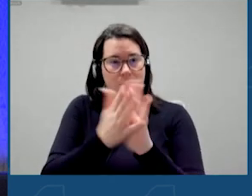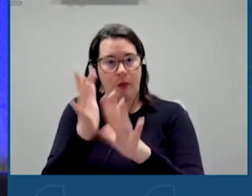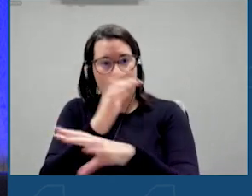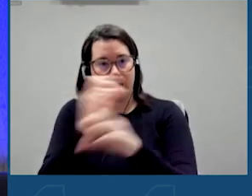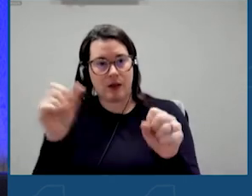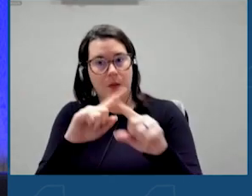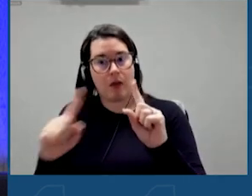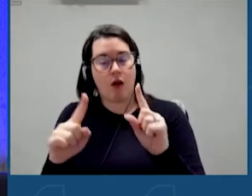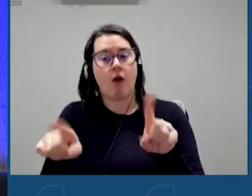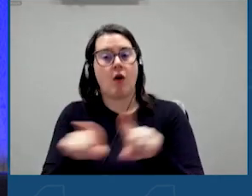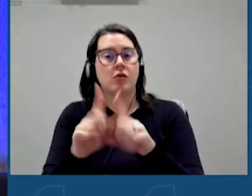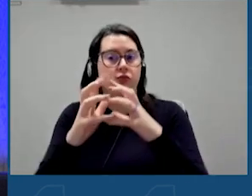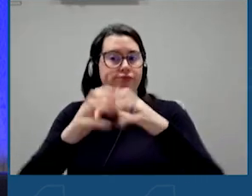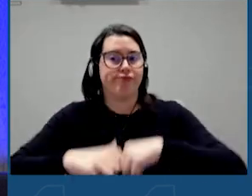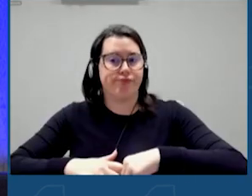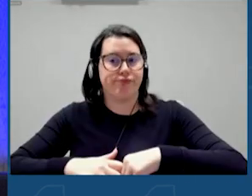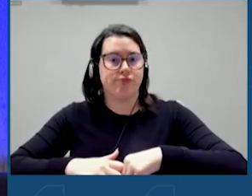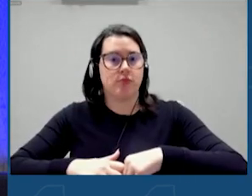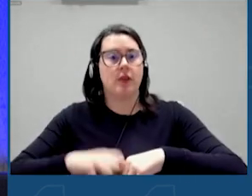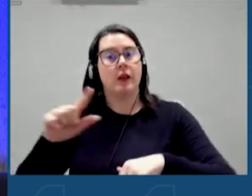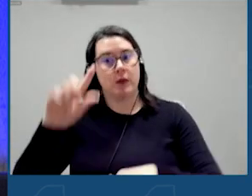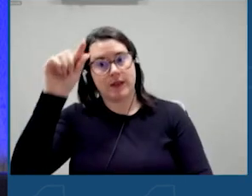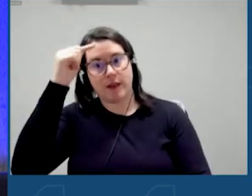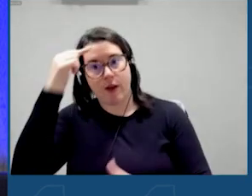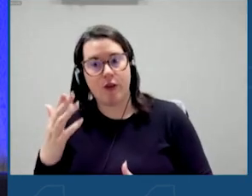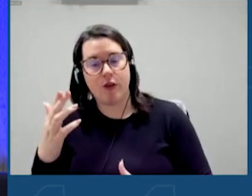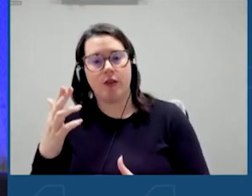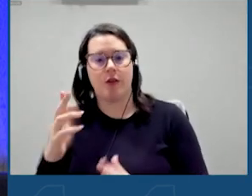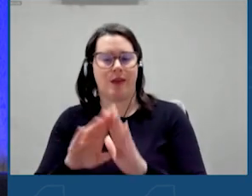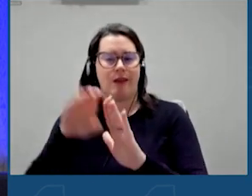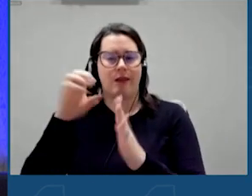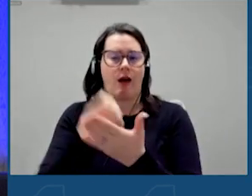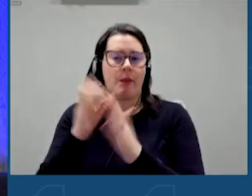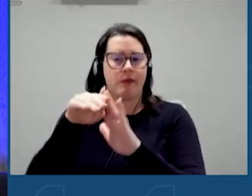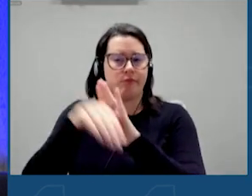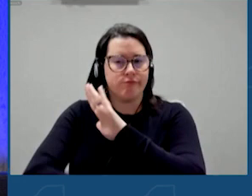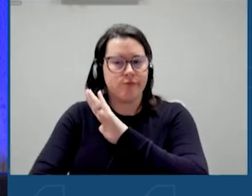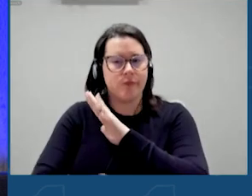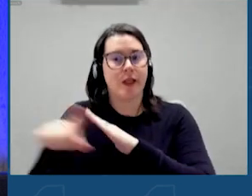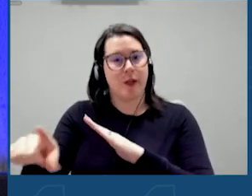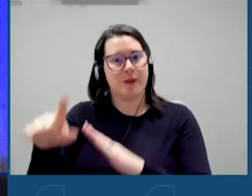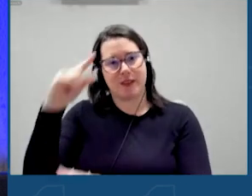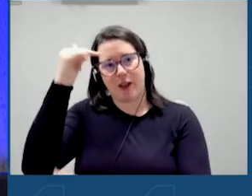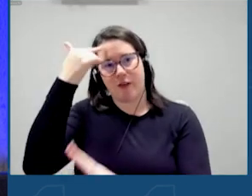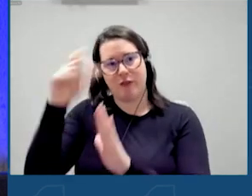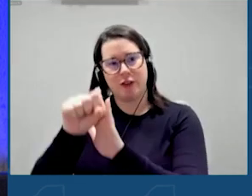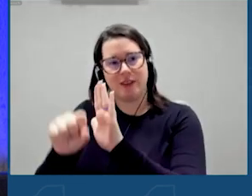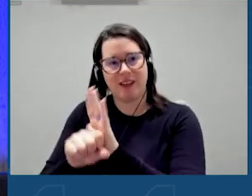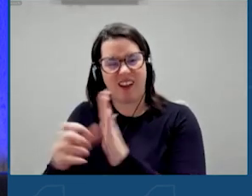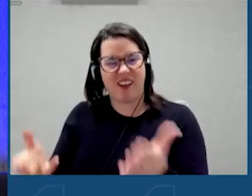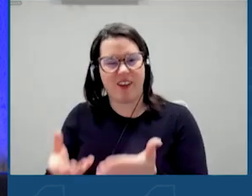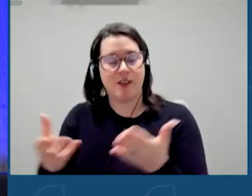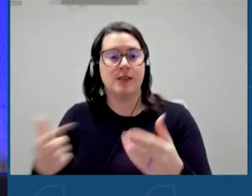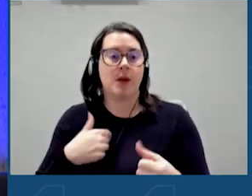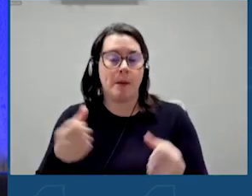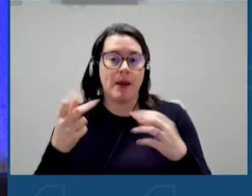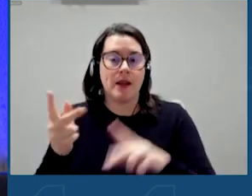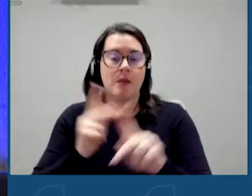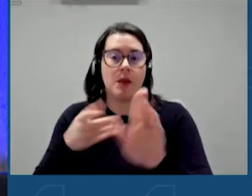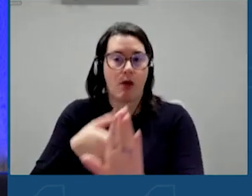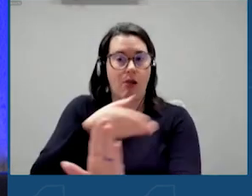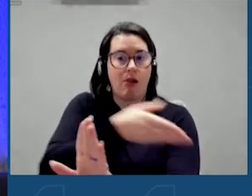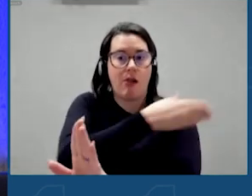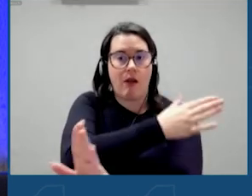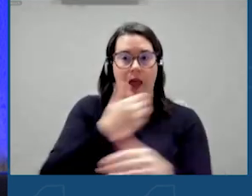crash when he was actually the governor of the state of New York. And so I'm seared in the knowledge that people before me have had to face extraordinary challenges. And I